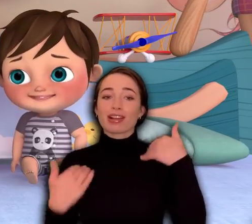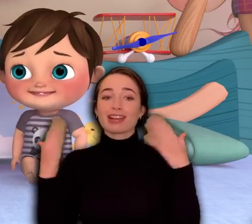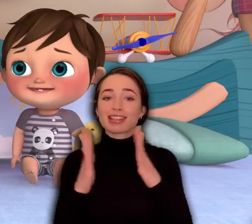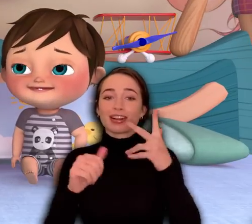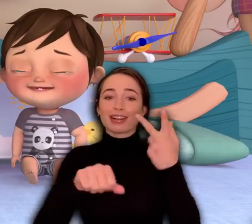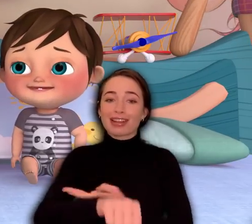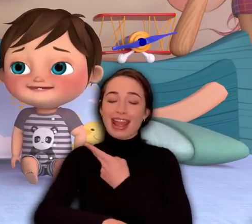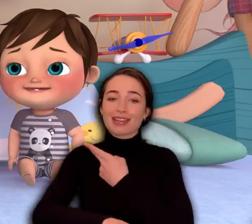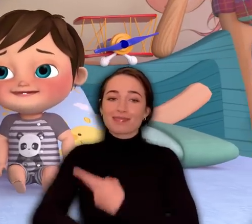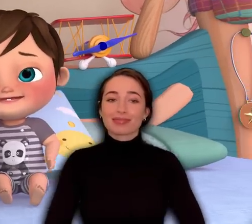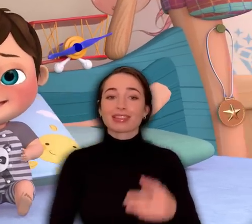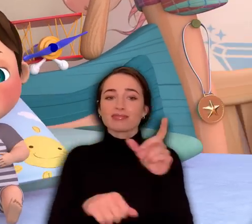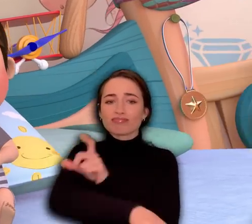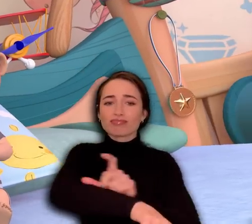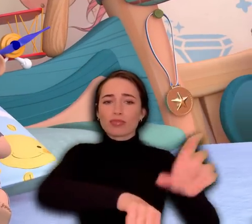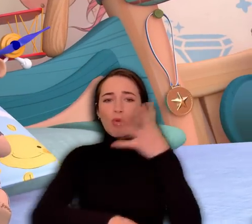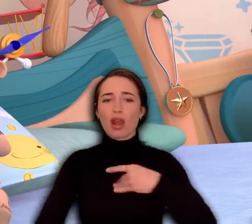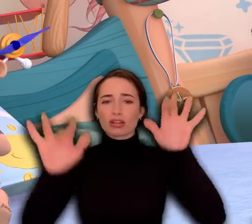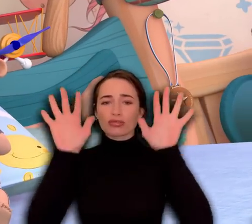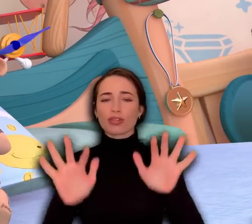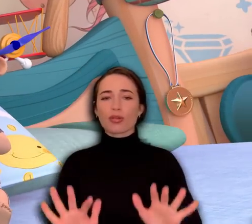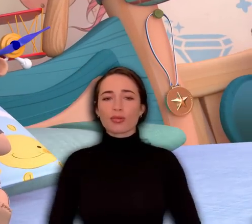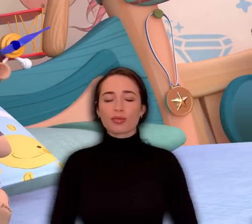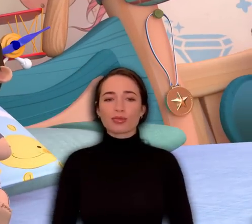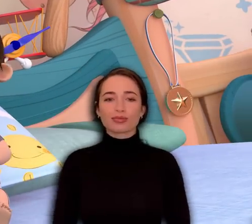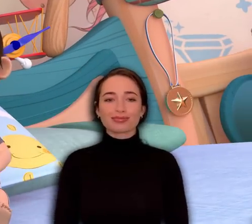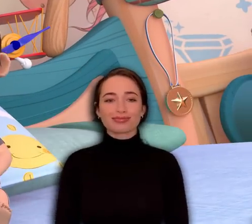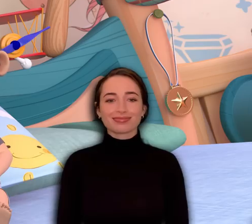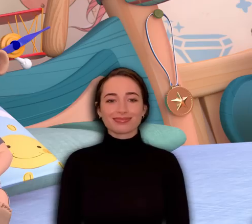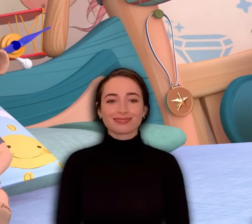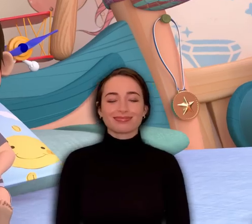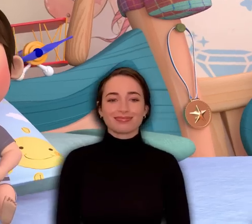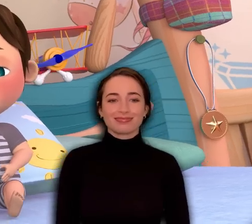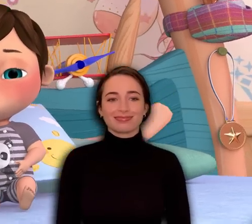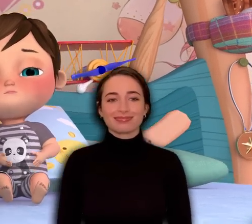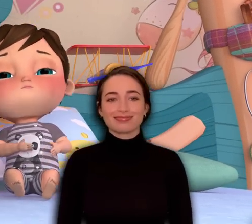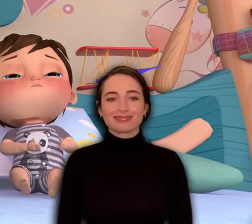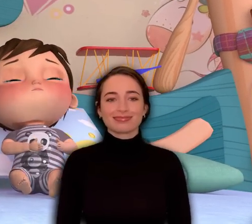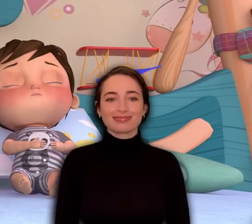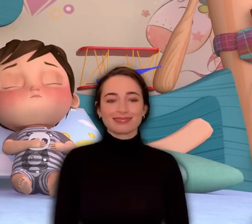lamb Mary we had a little lamb its fleece was white as snow white